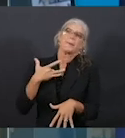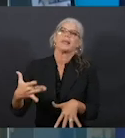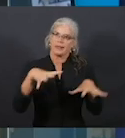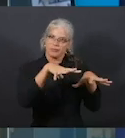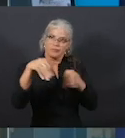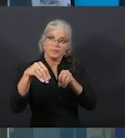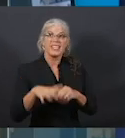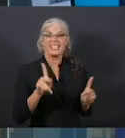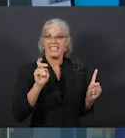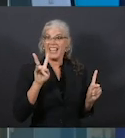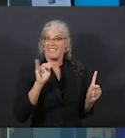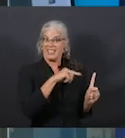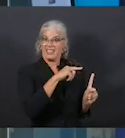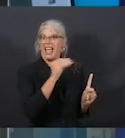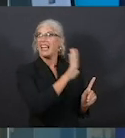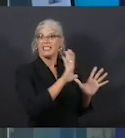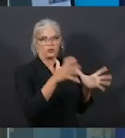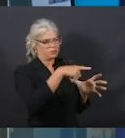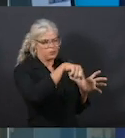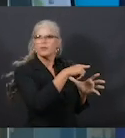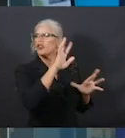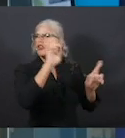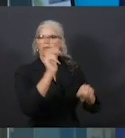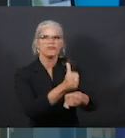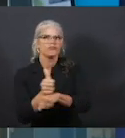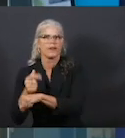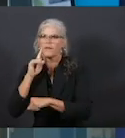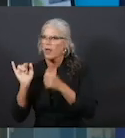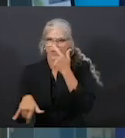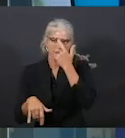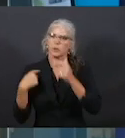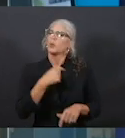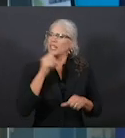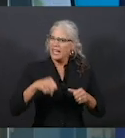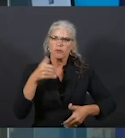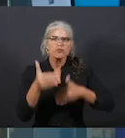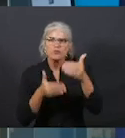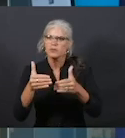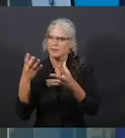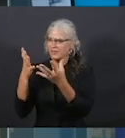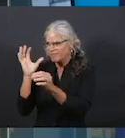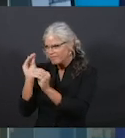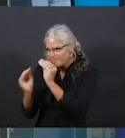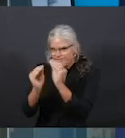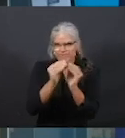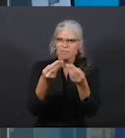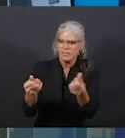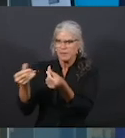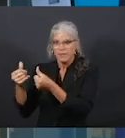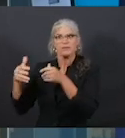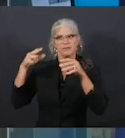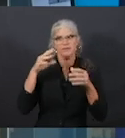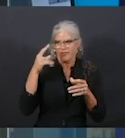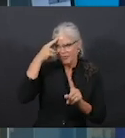have provided those. We think that that's going to be able to mitigate some of the power outages that we're going to be doing. That's